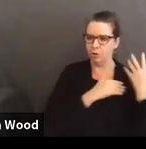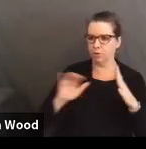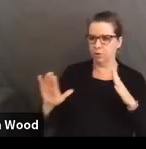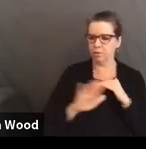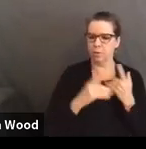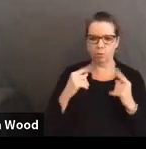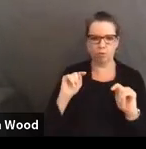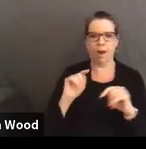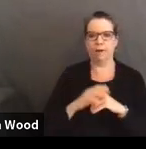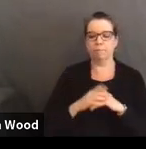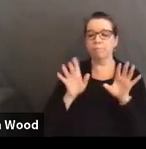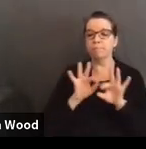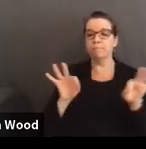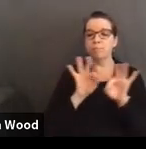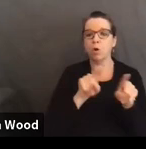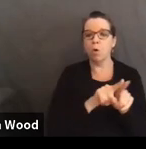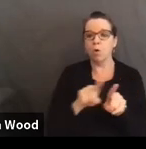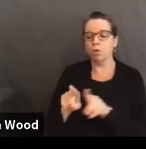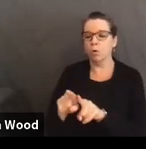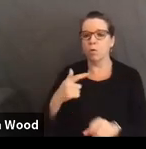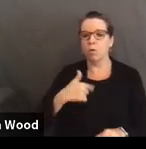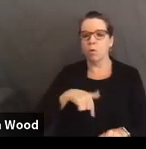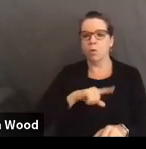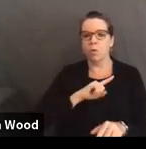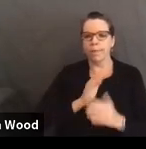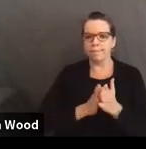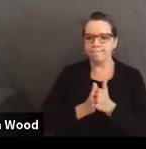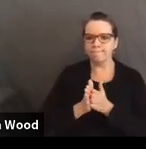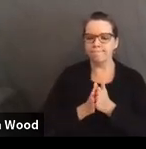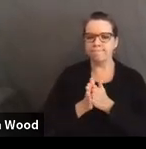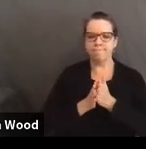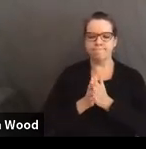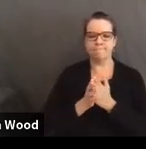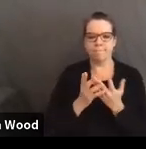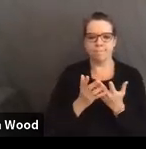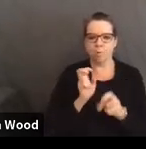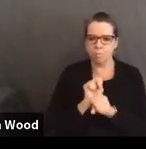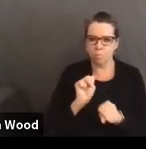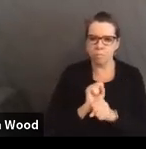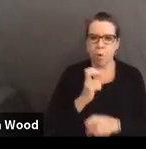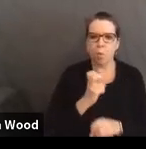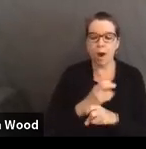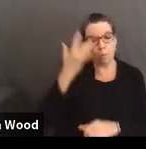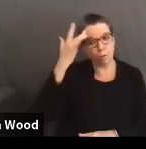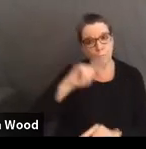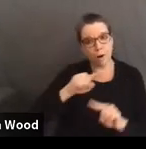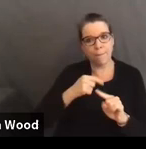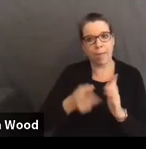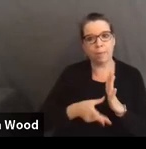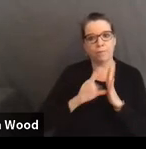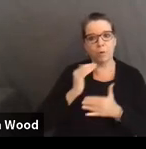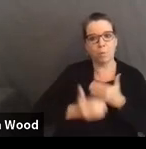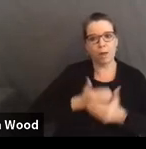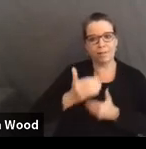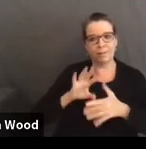then make sure that we're also diligent, rigorous, and smart about the review process of the content